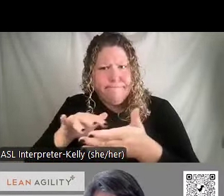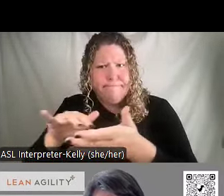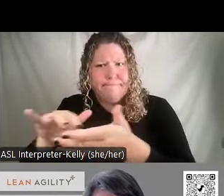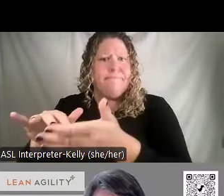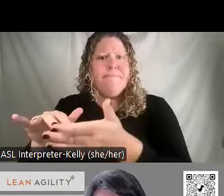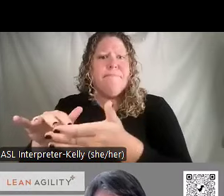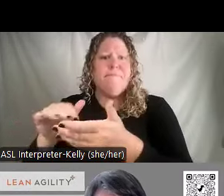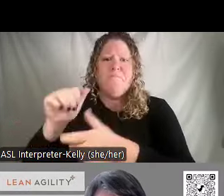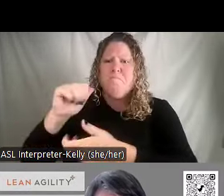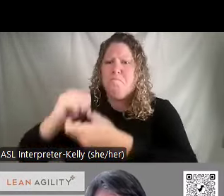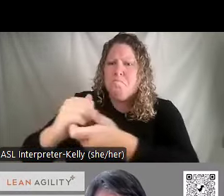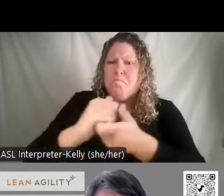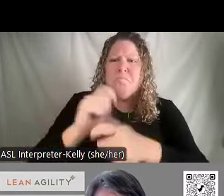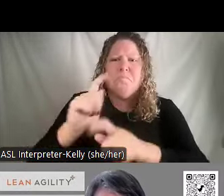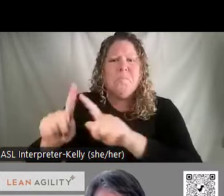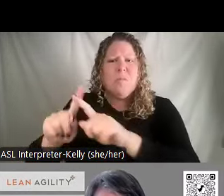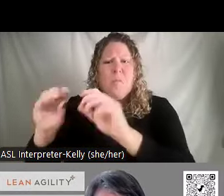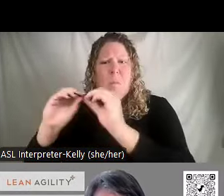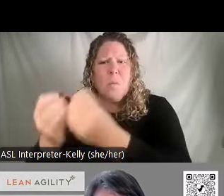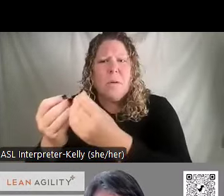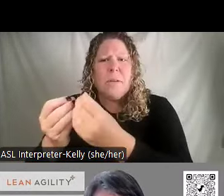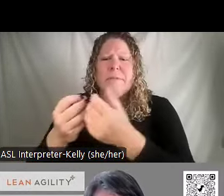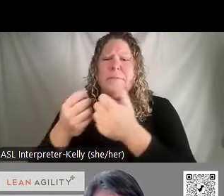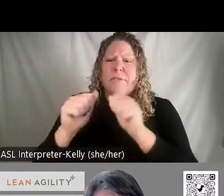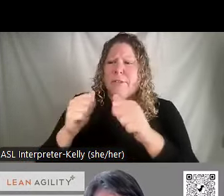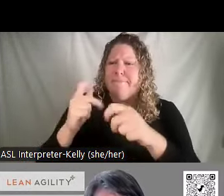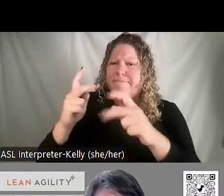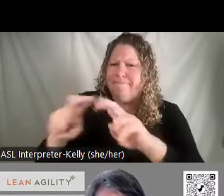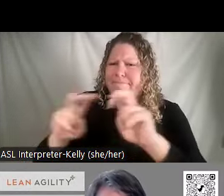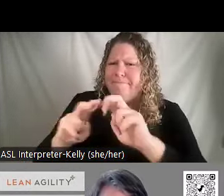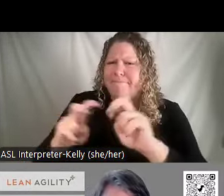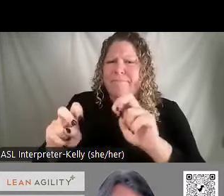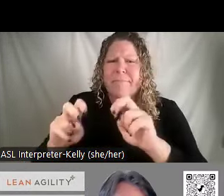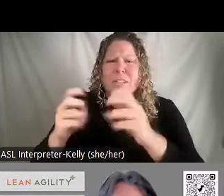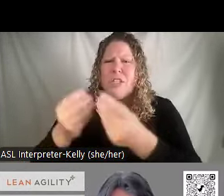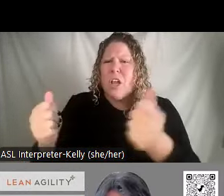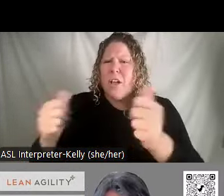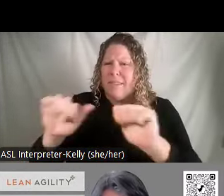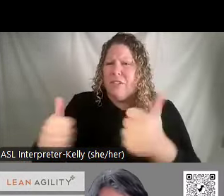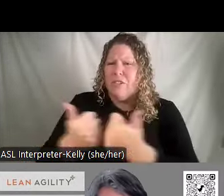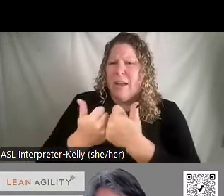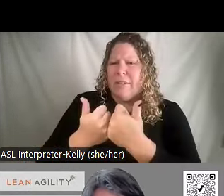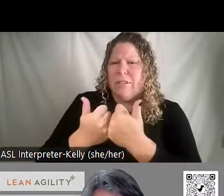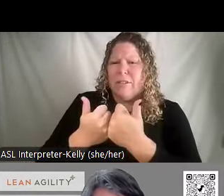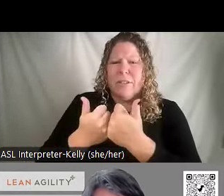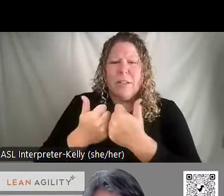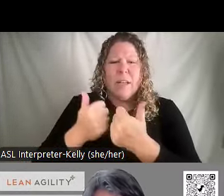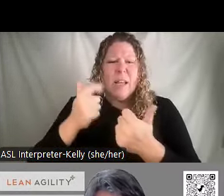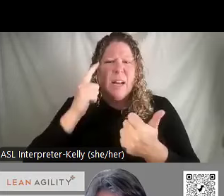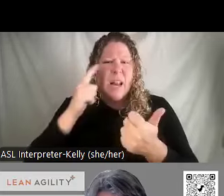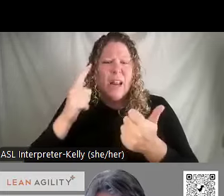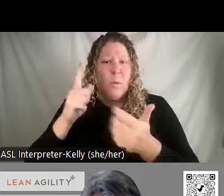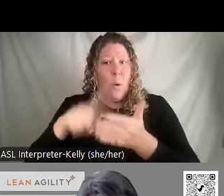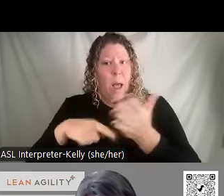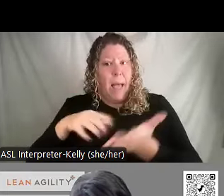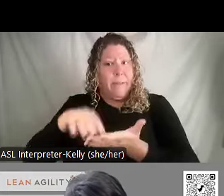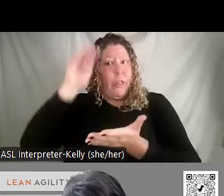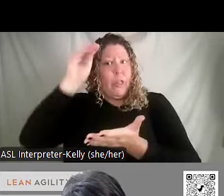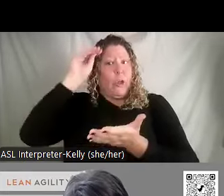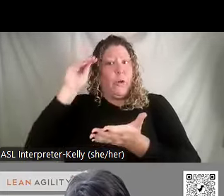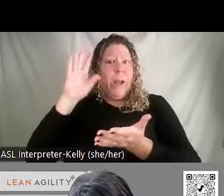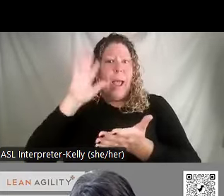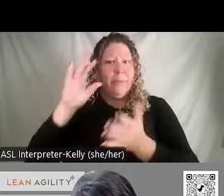with organizations and tried to solve some of these challenges we're going to cover some of the concepts that we've learned along the way here